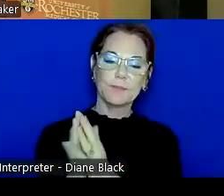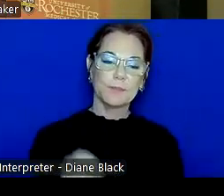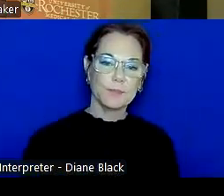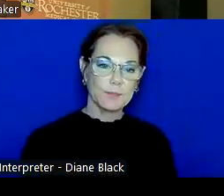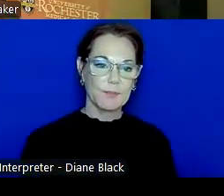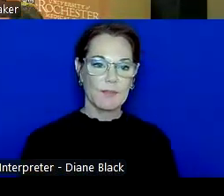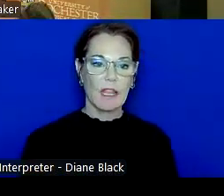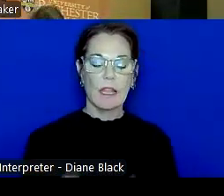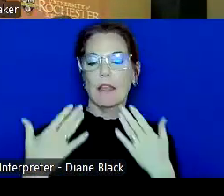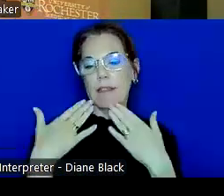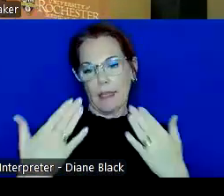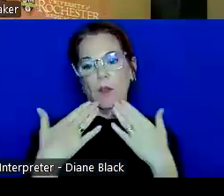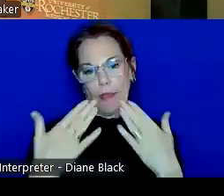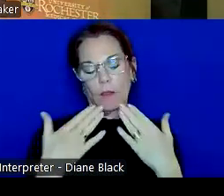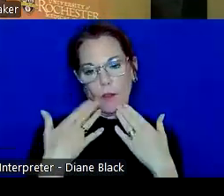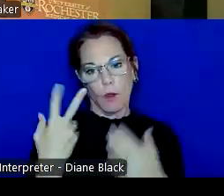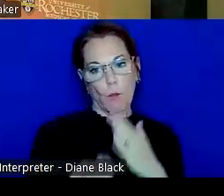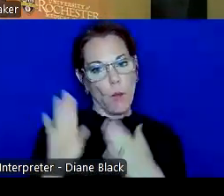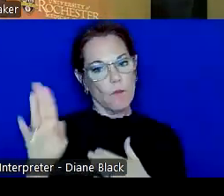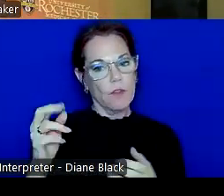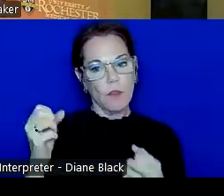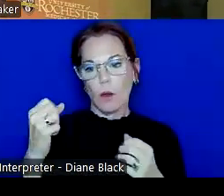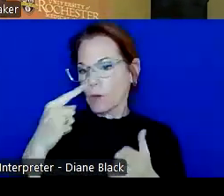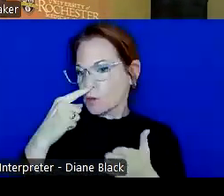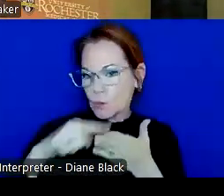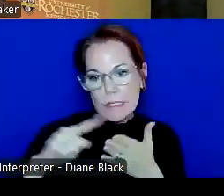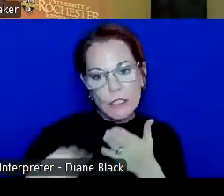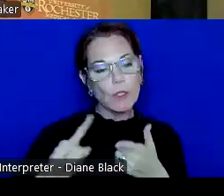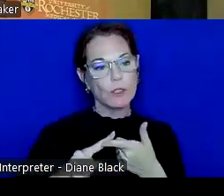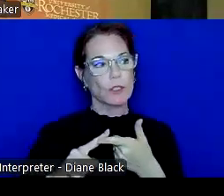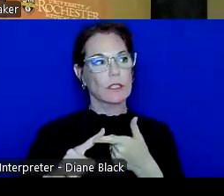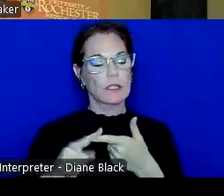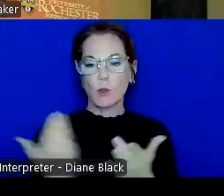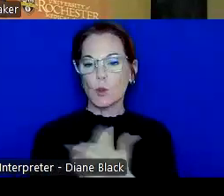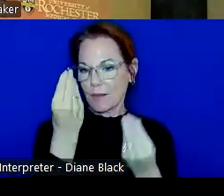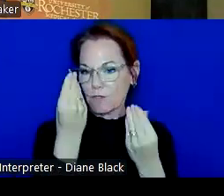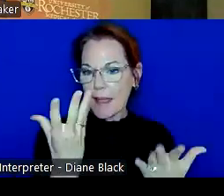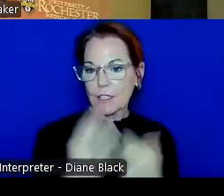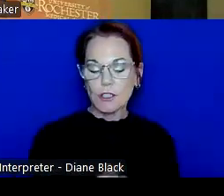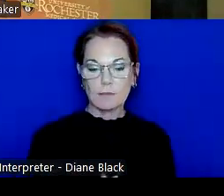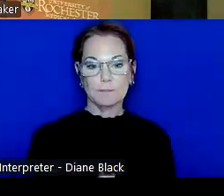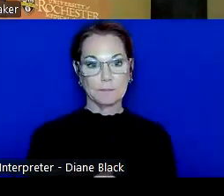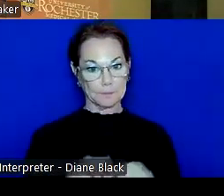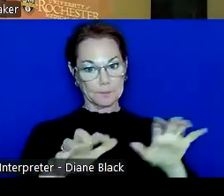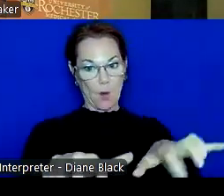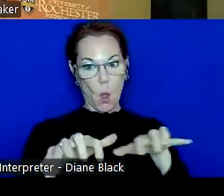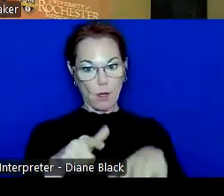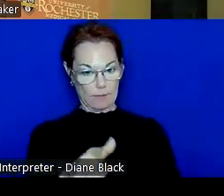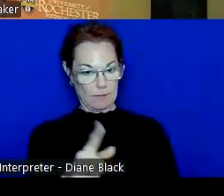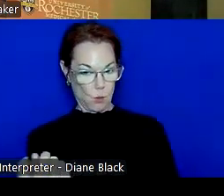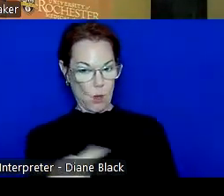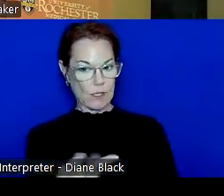Thank you. Thank you both for your research, updated information. Do we have any questions in the